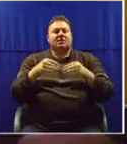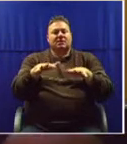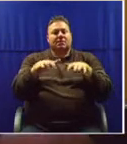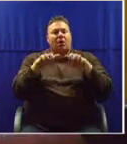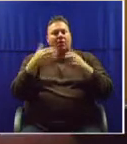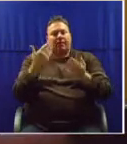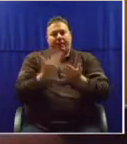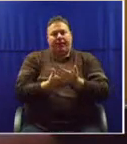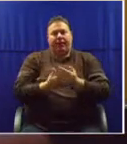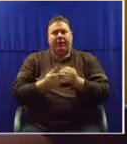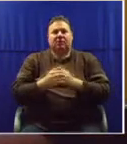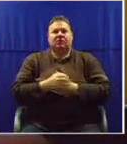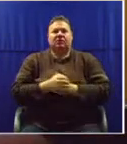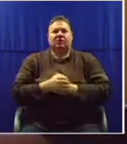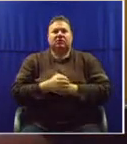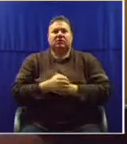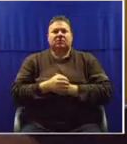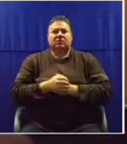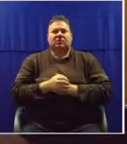And echo.